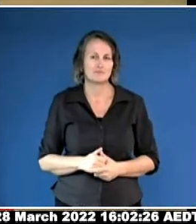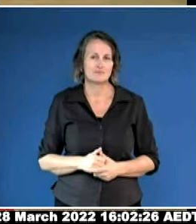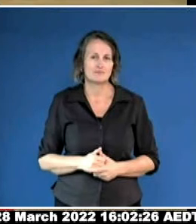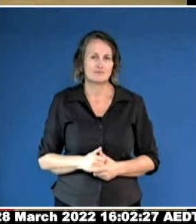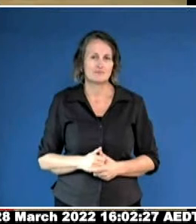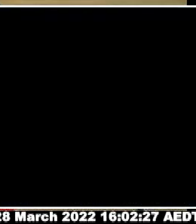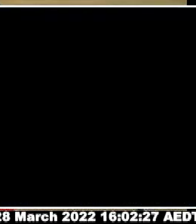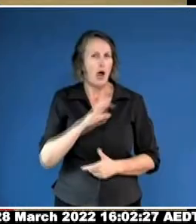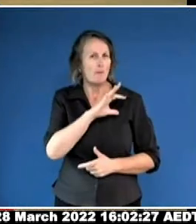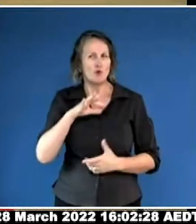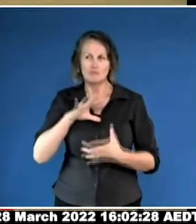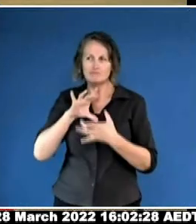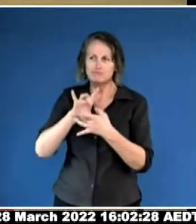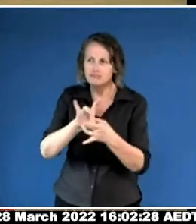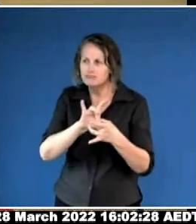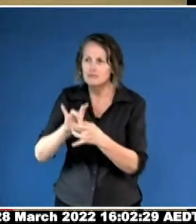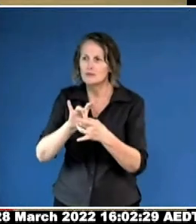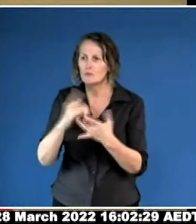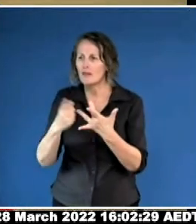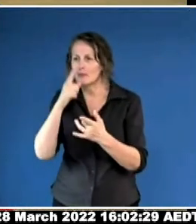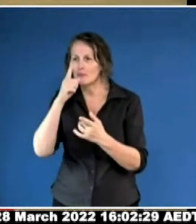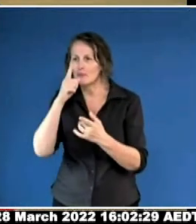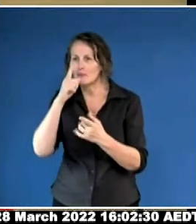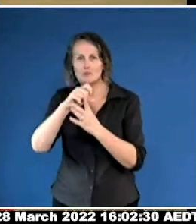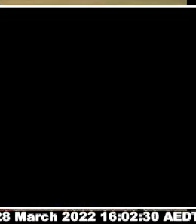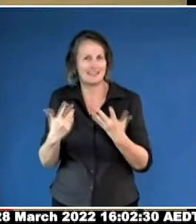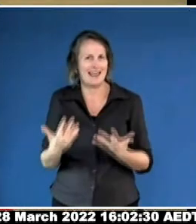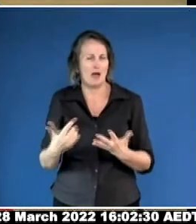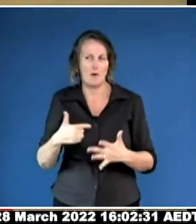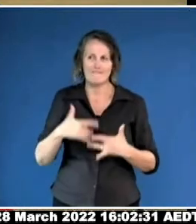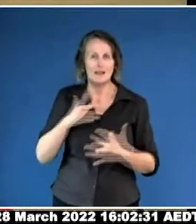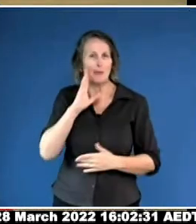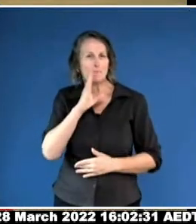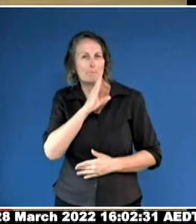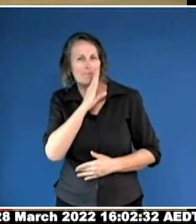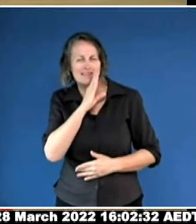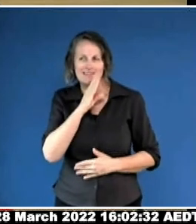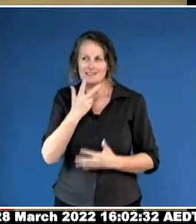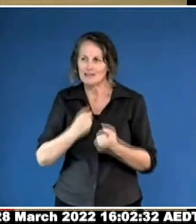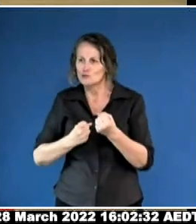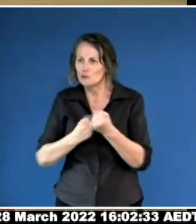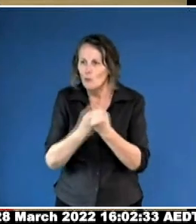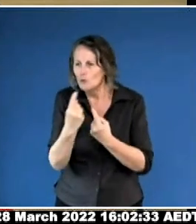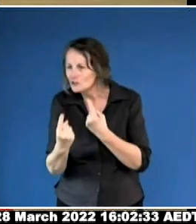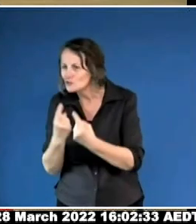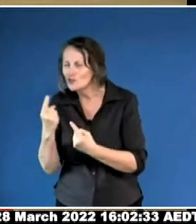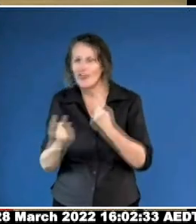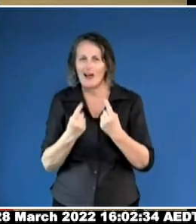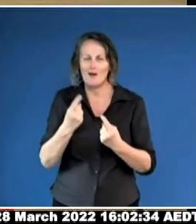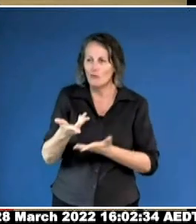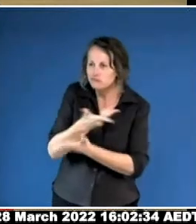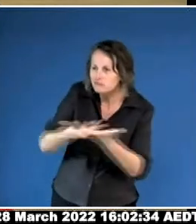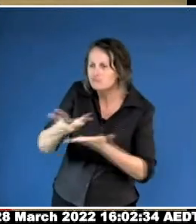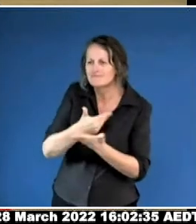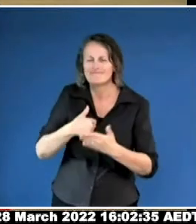I miss that peer support you have with other people with disability, where they can help give you confidence and guidance that something is